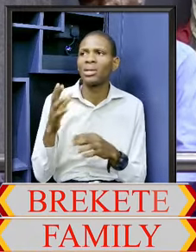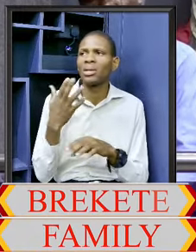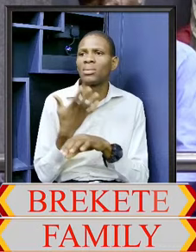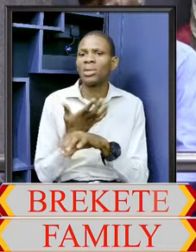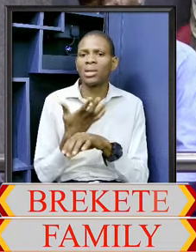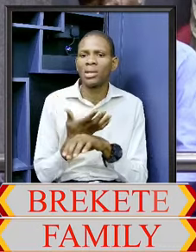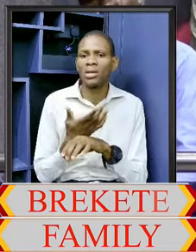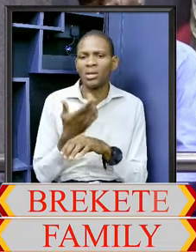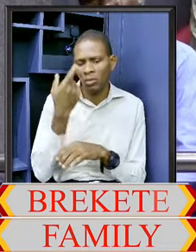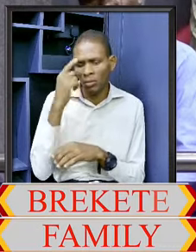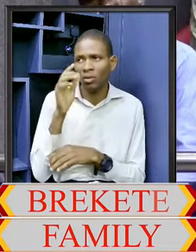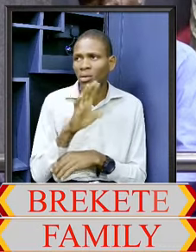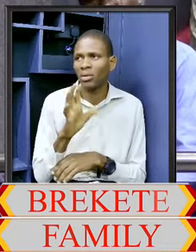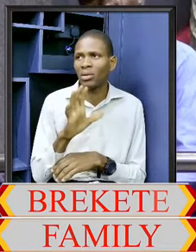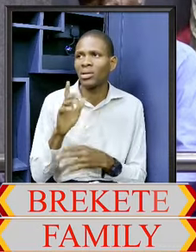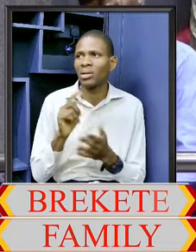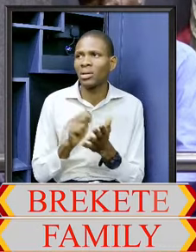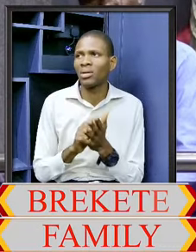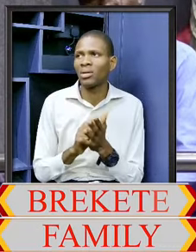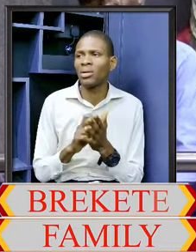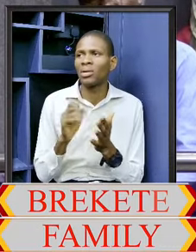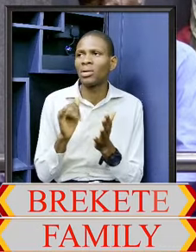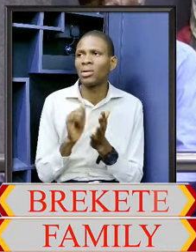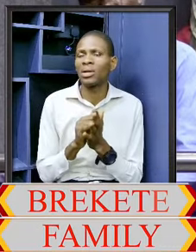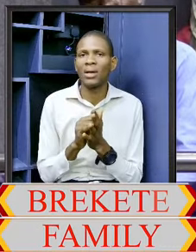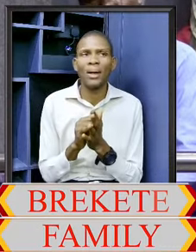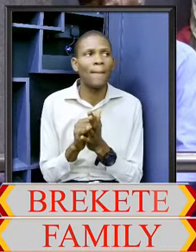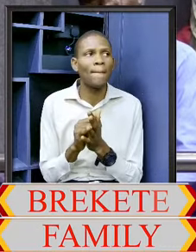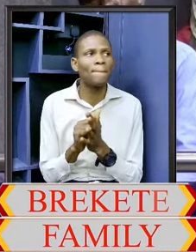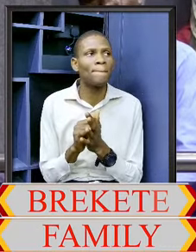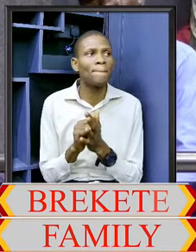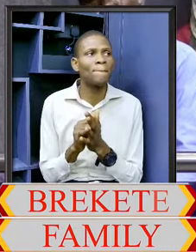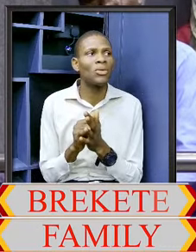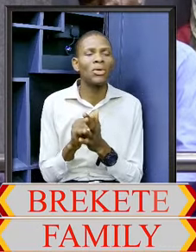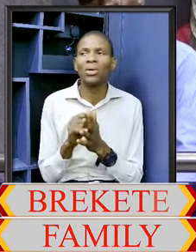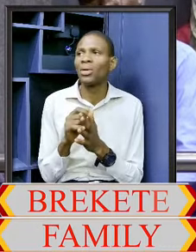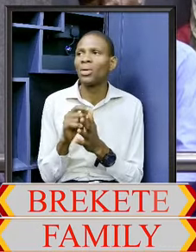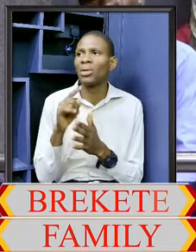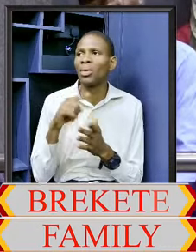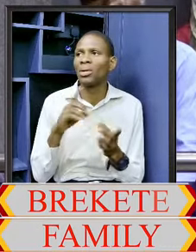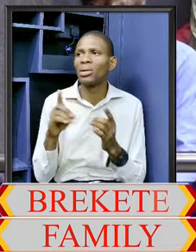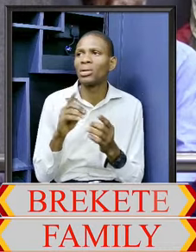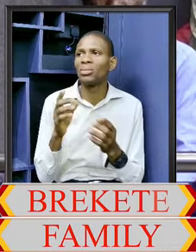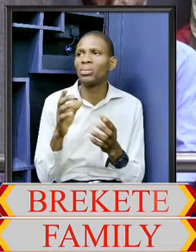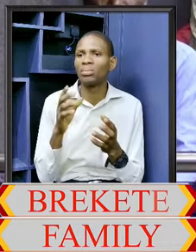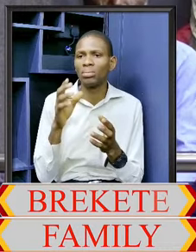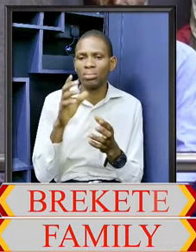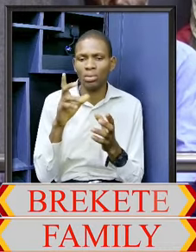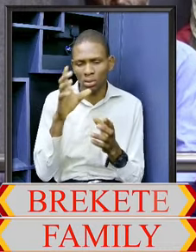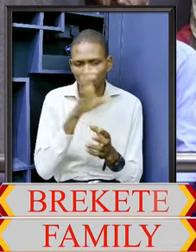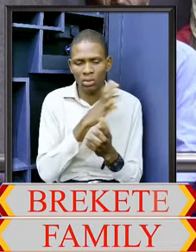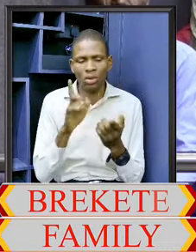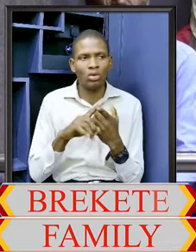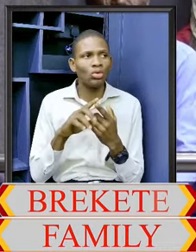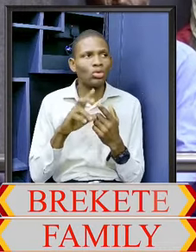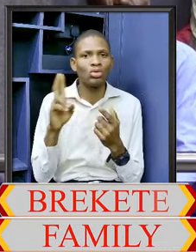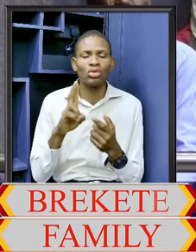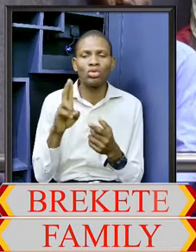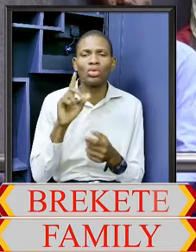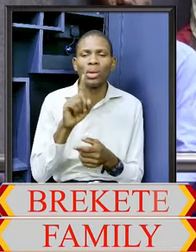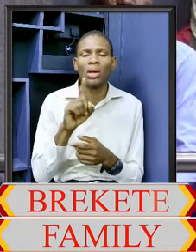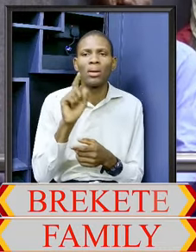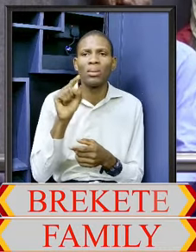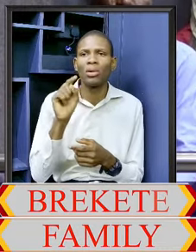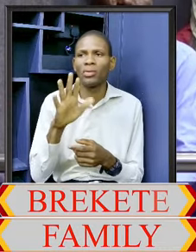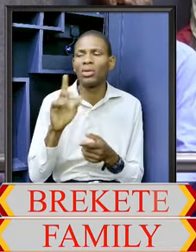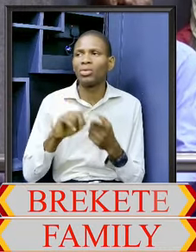for 500,000. So in case if they recover. Waiting police won't take the 1.5 do? Is it their own